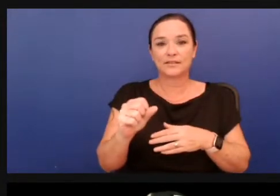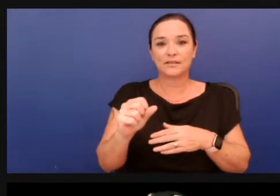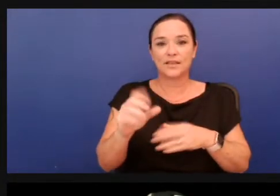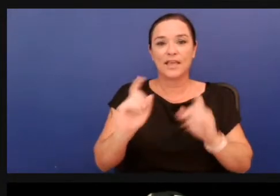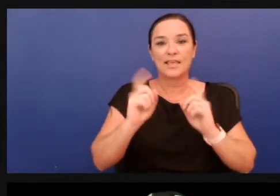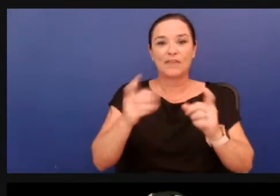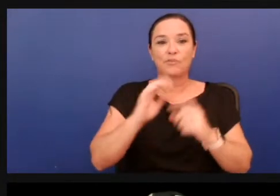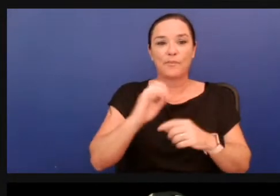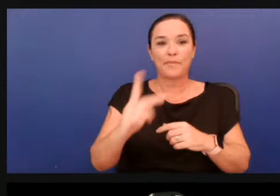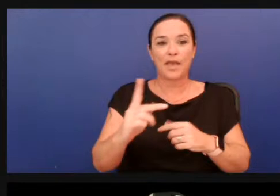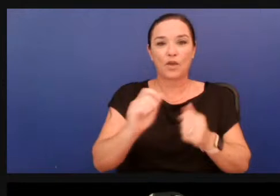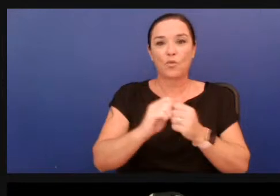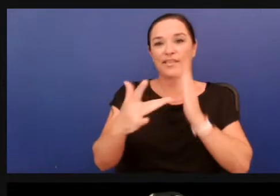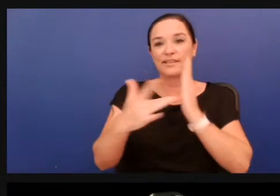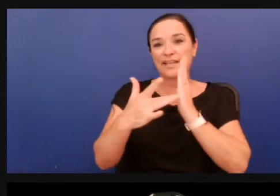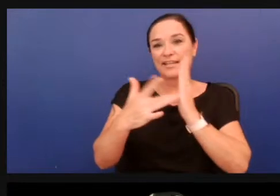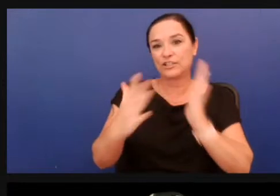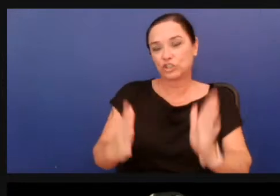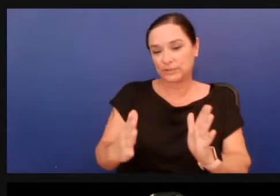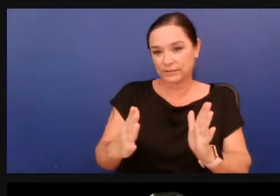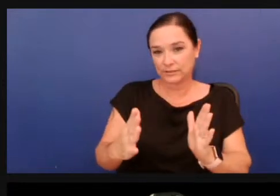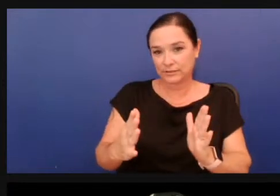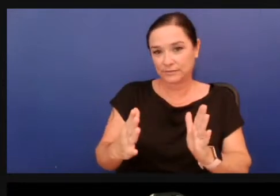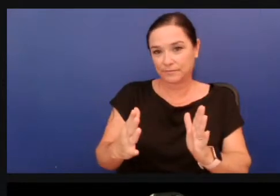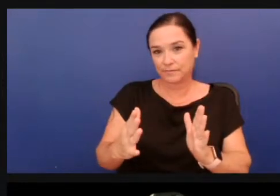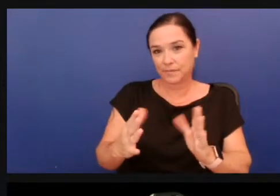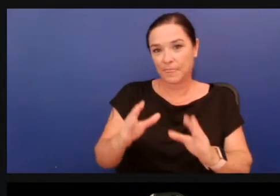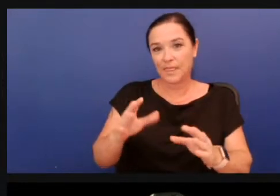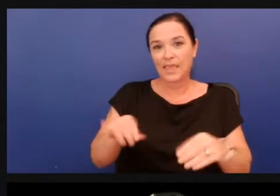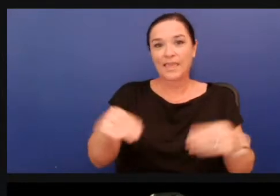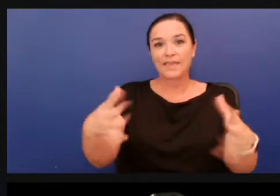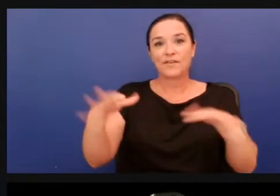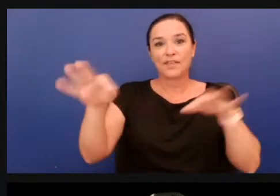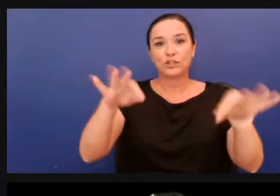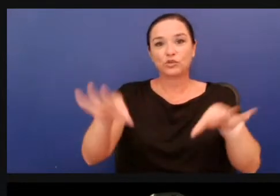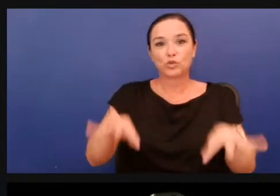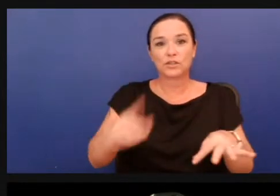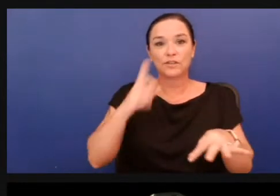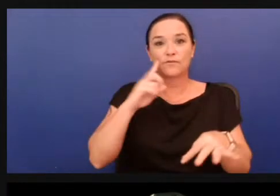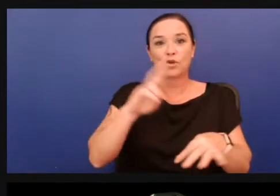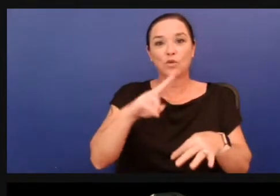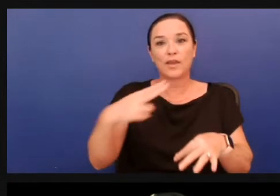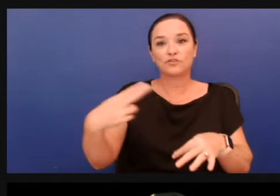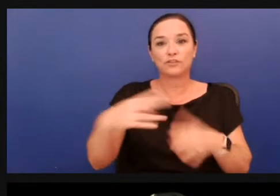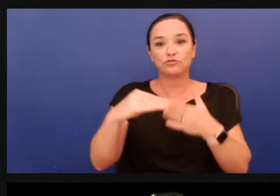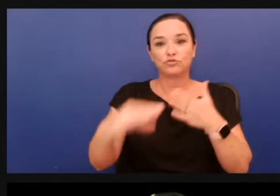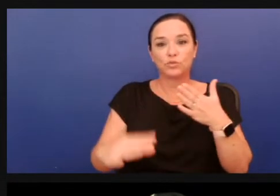with technicians here giving instruction to university students on the use of the scanning electron